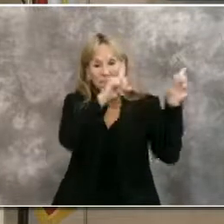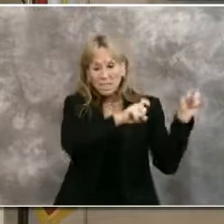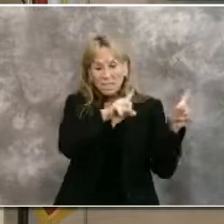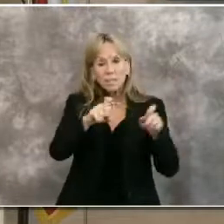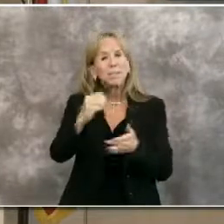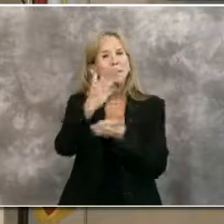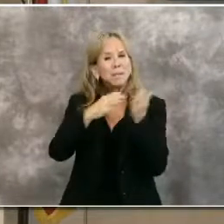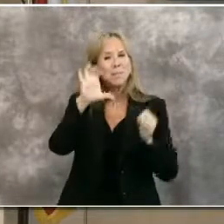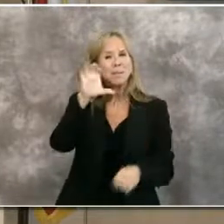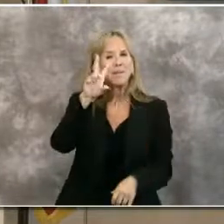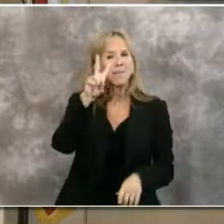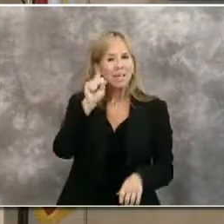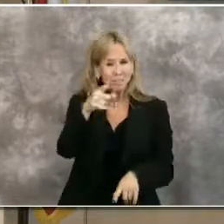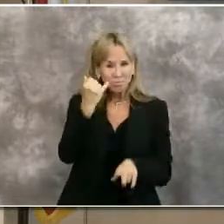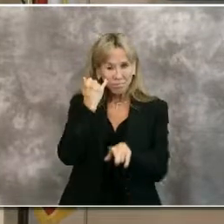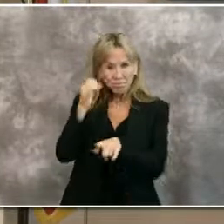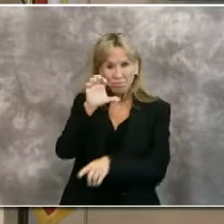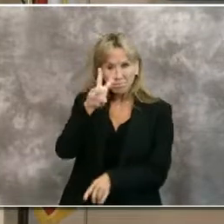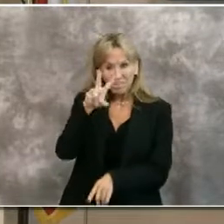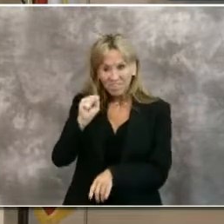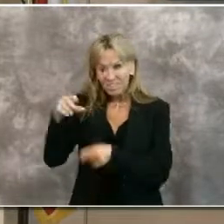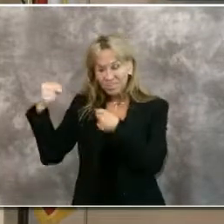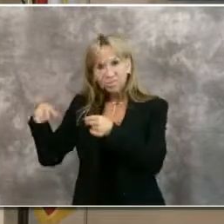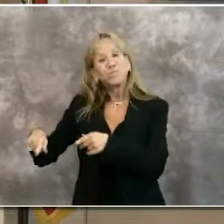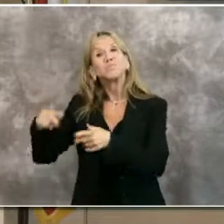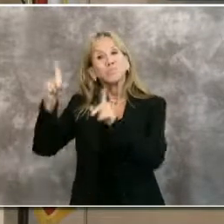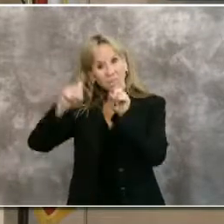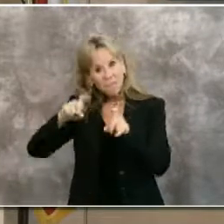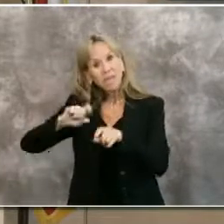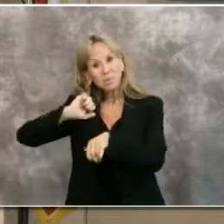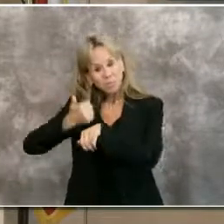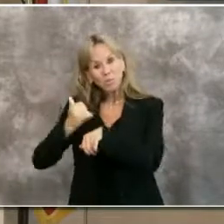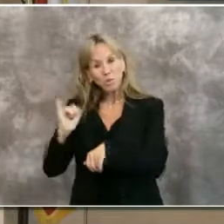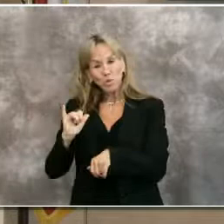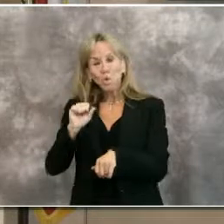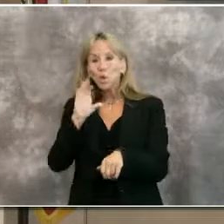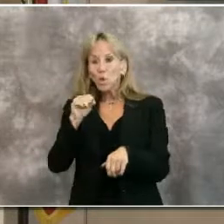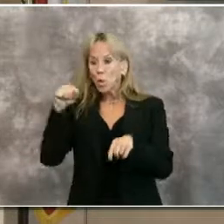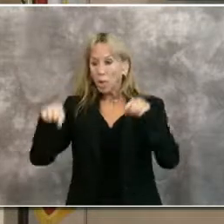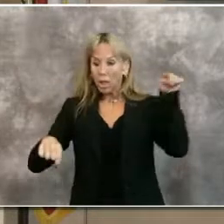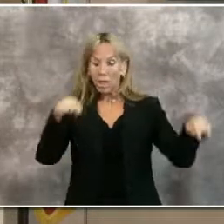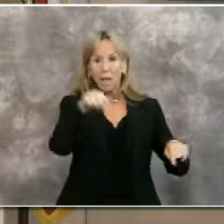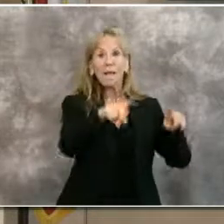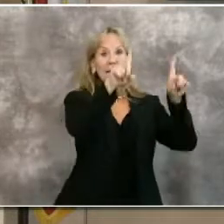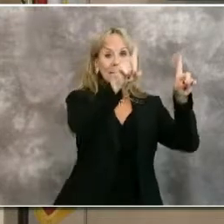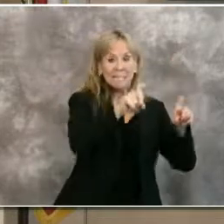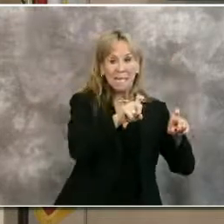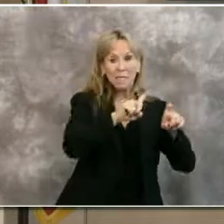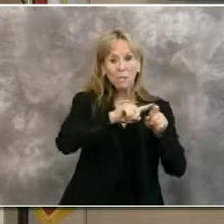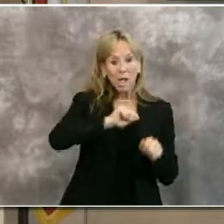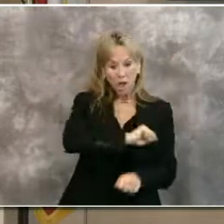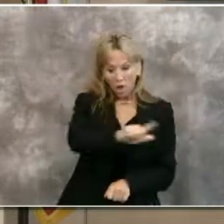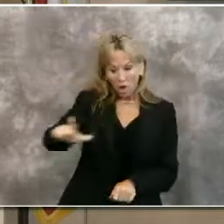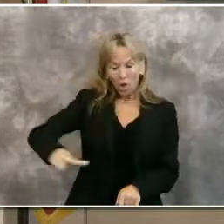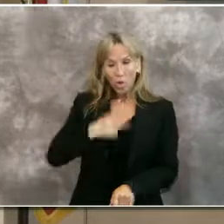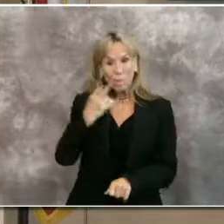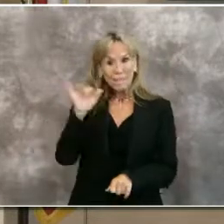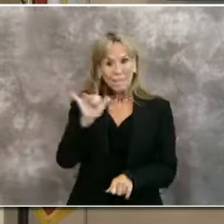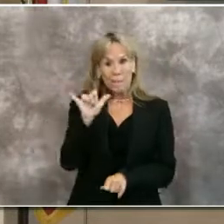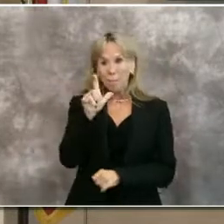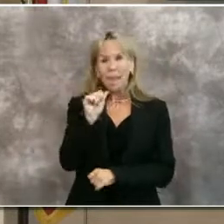and depending where you go, it's done by different labs. And indeed, it was more recently even